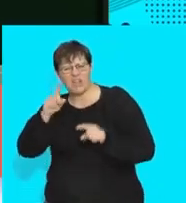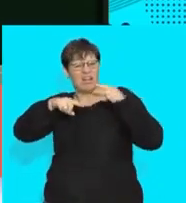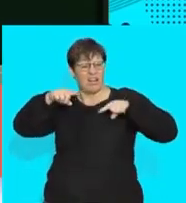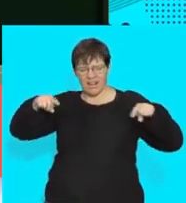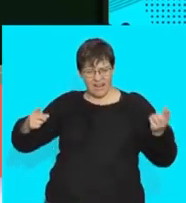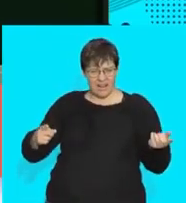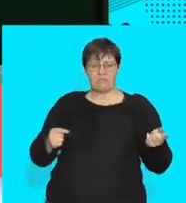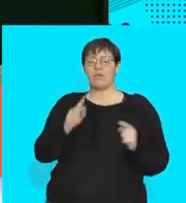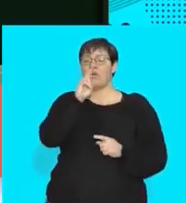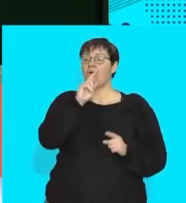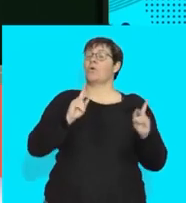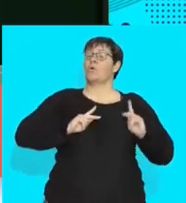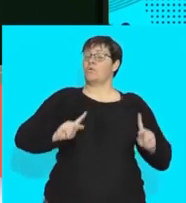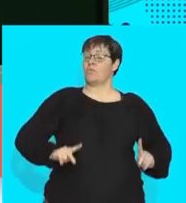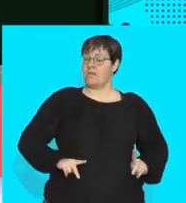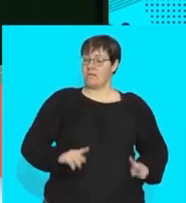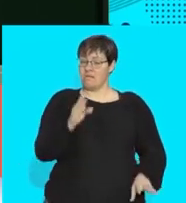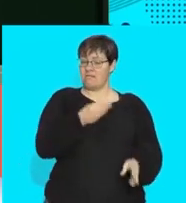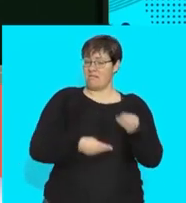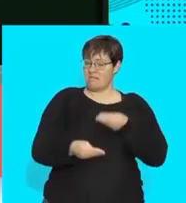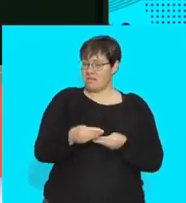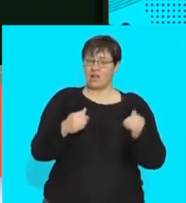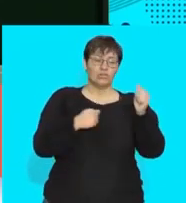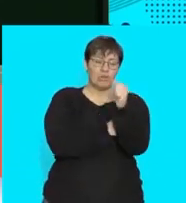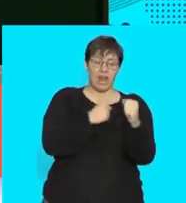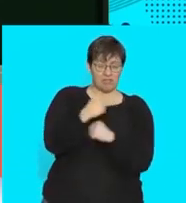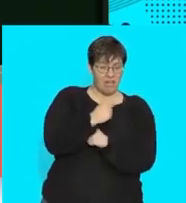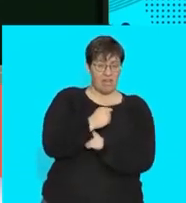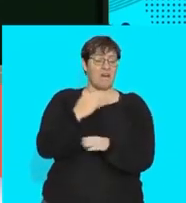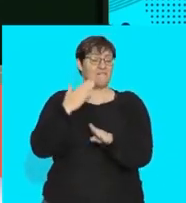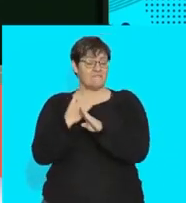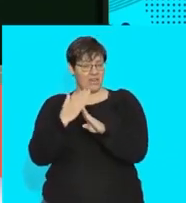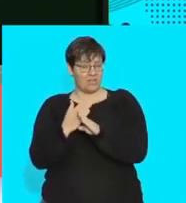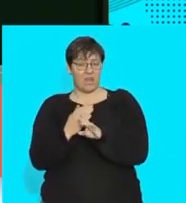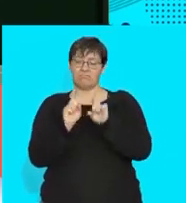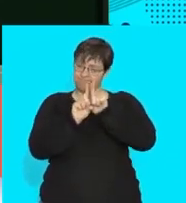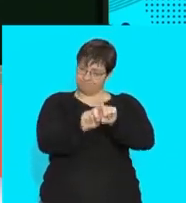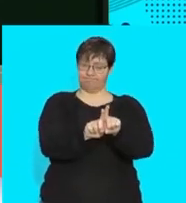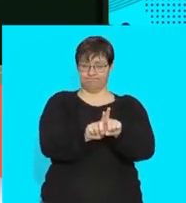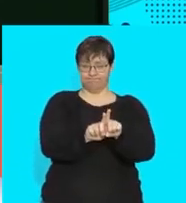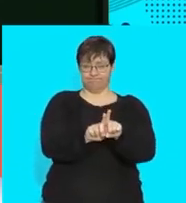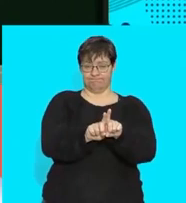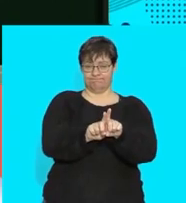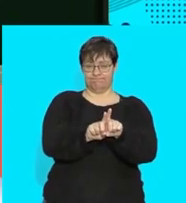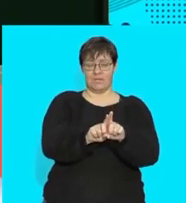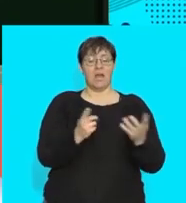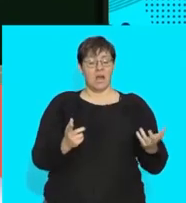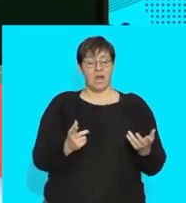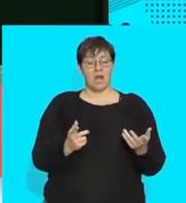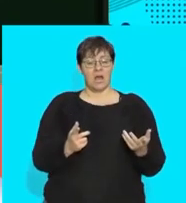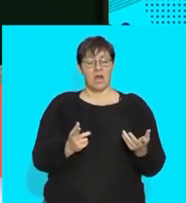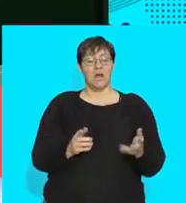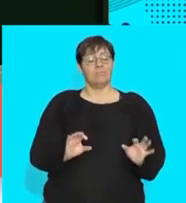the human gaseous exchange, structure and function always must go hand in hand. An